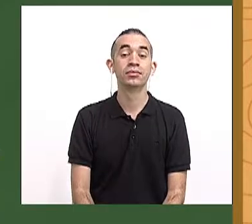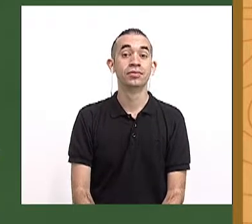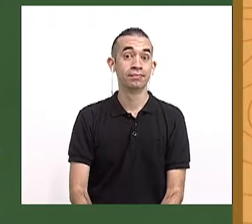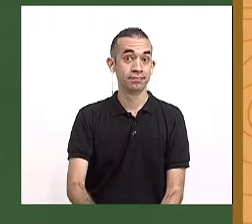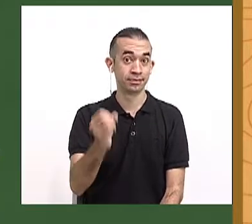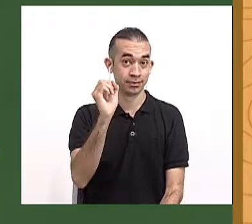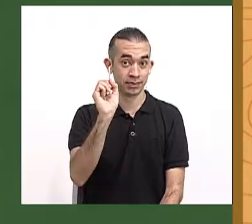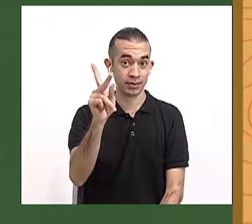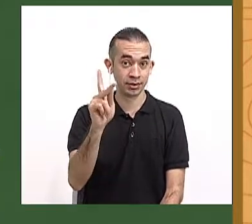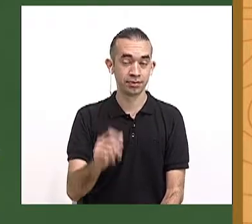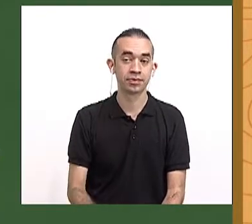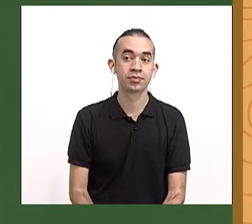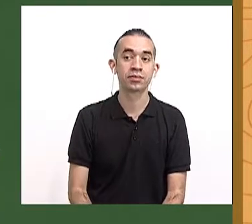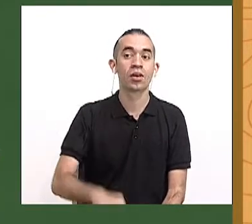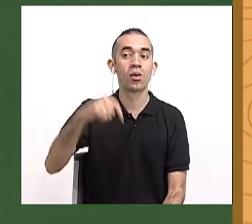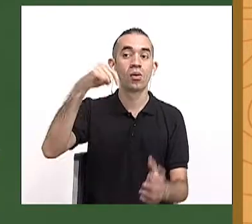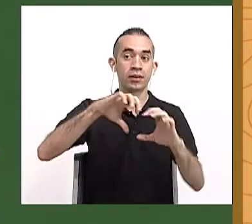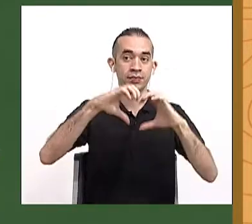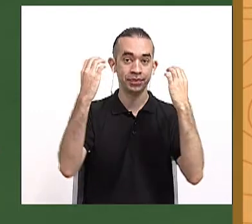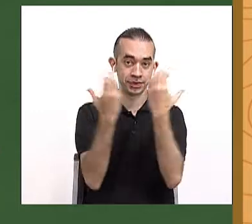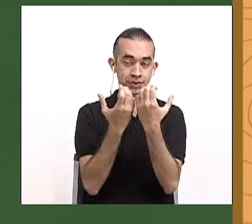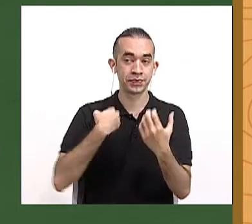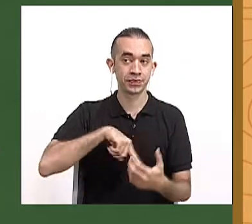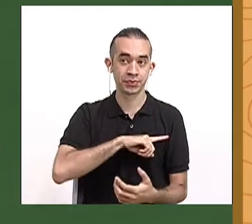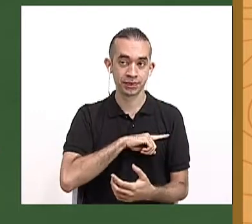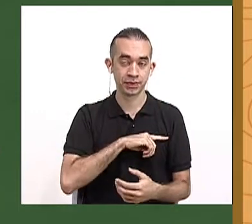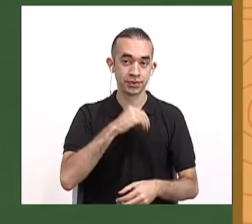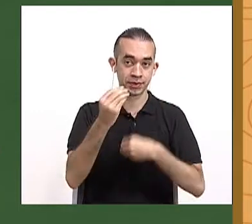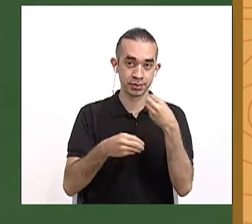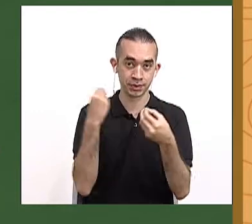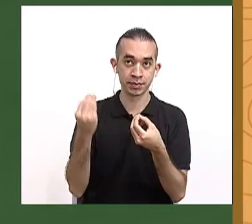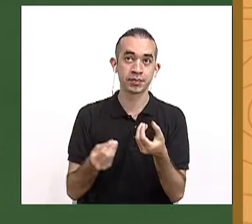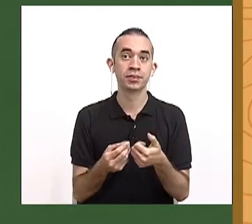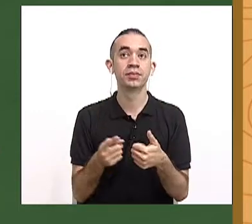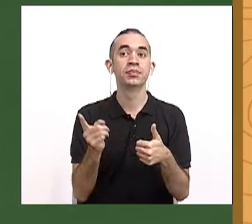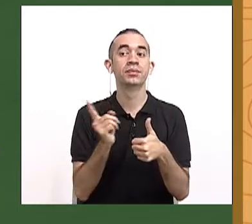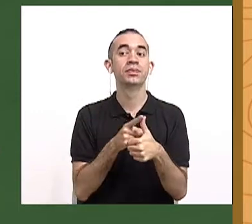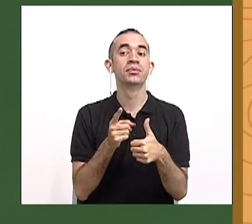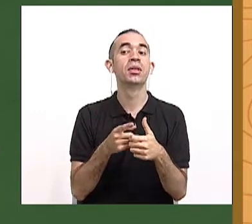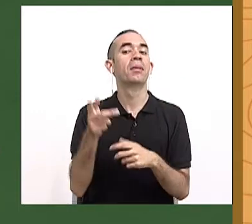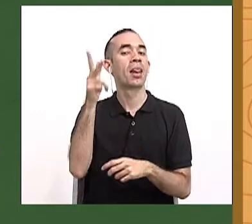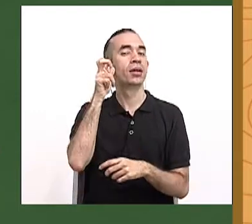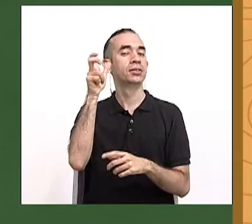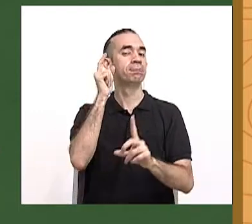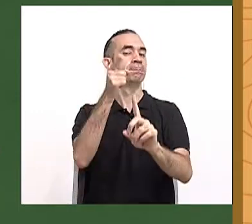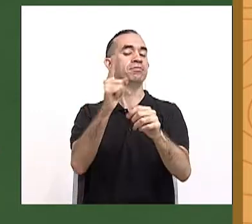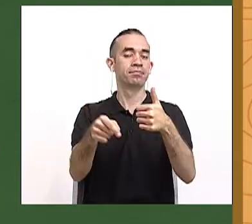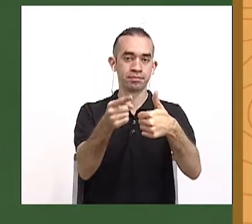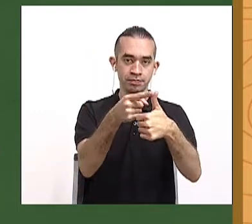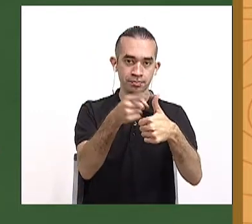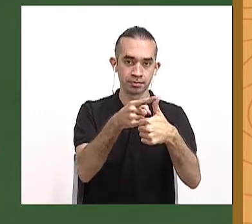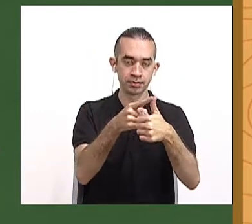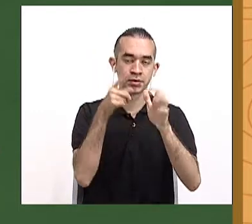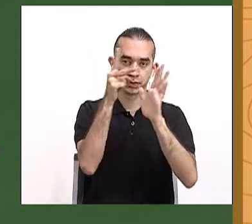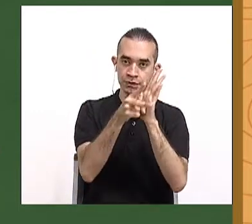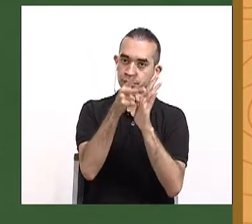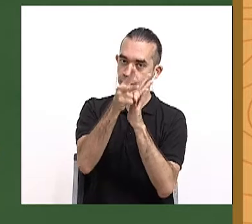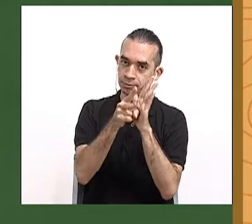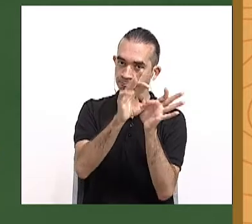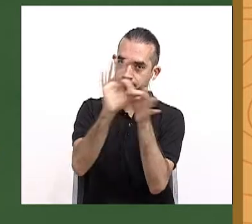Okay, in this class, we are going to listen to discriminate the main points of a video